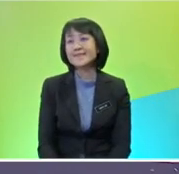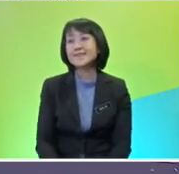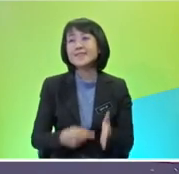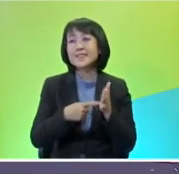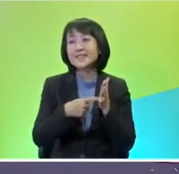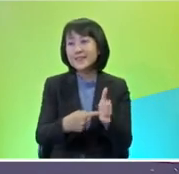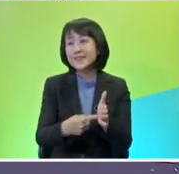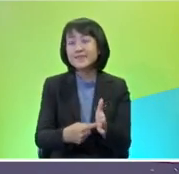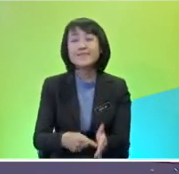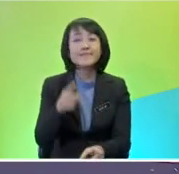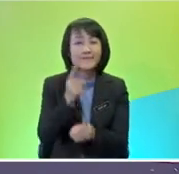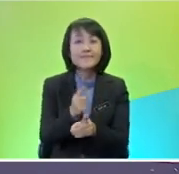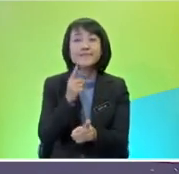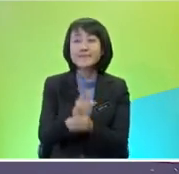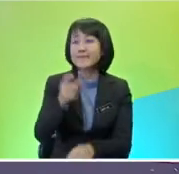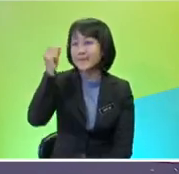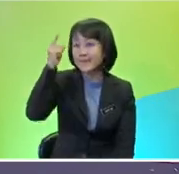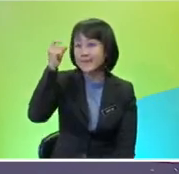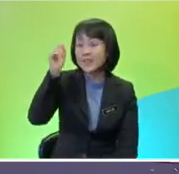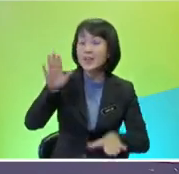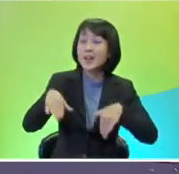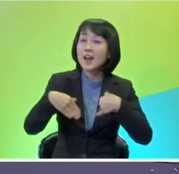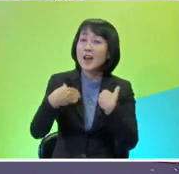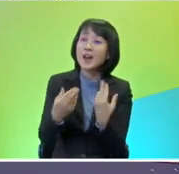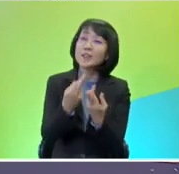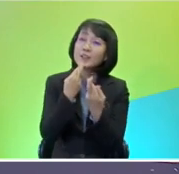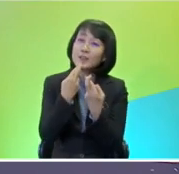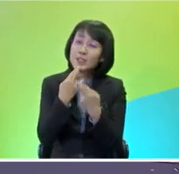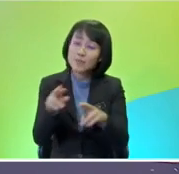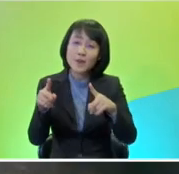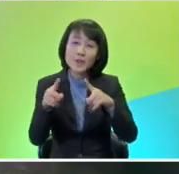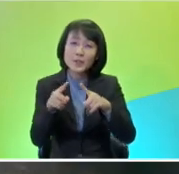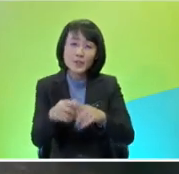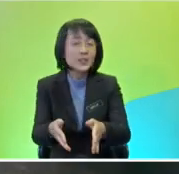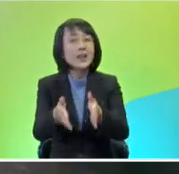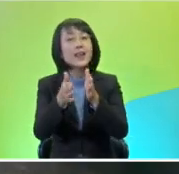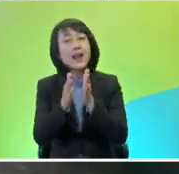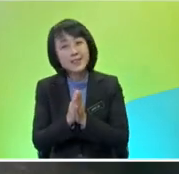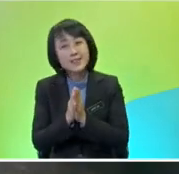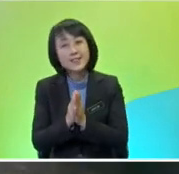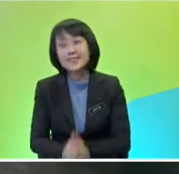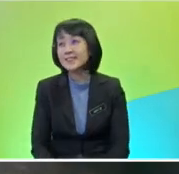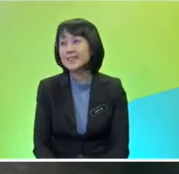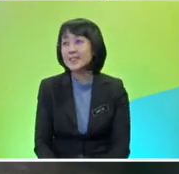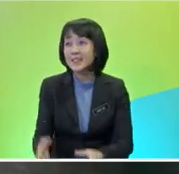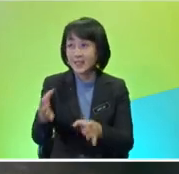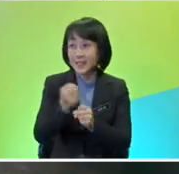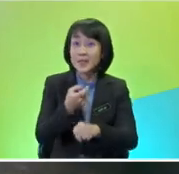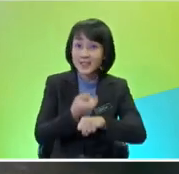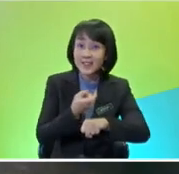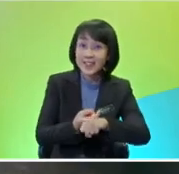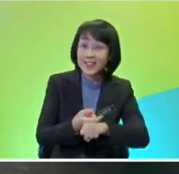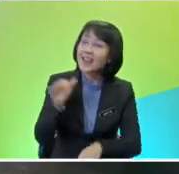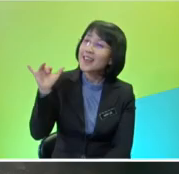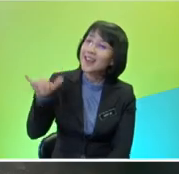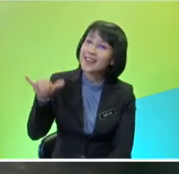really understand on how to respond to a request from someone. So do they get a shell stick? Yes,